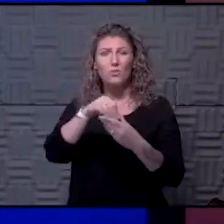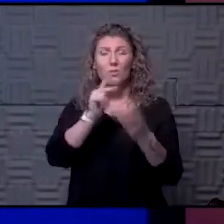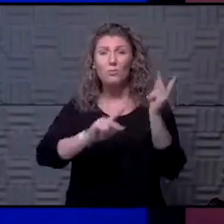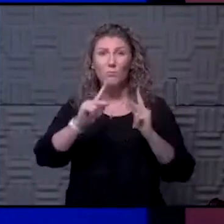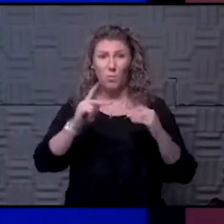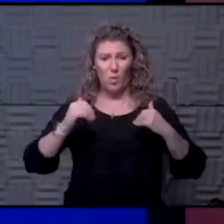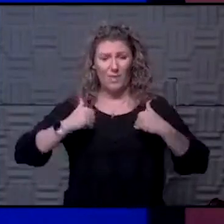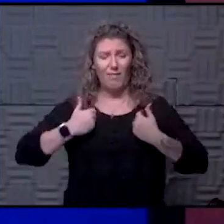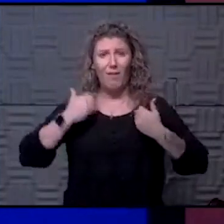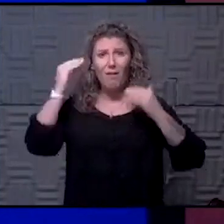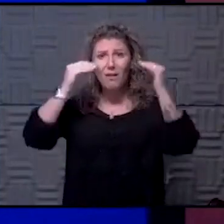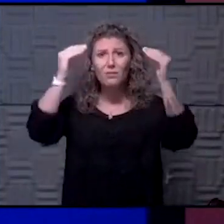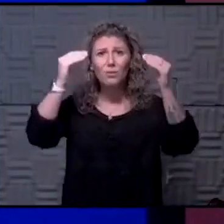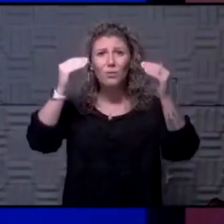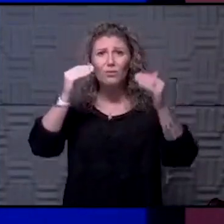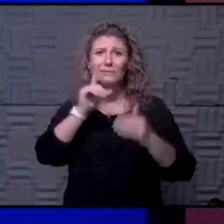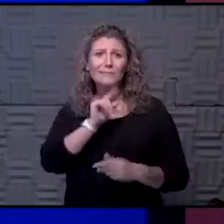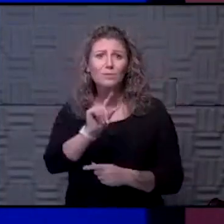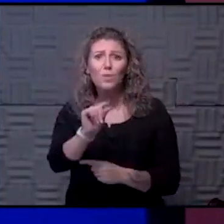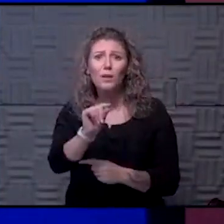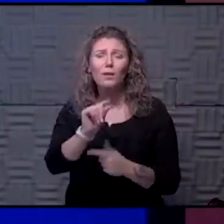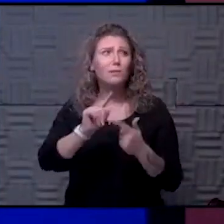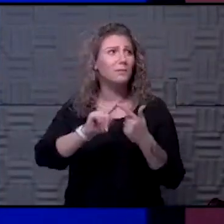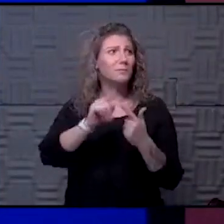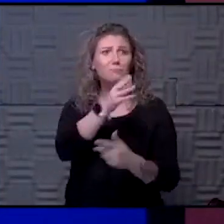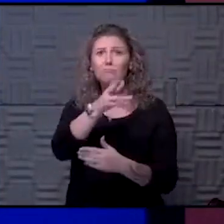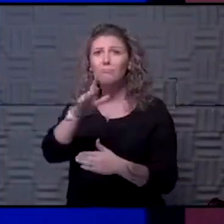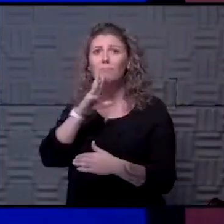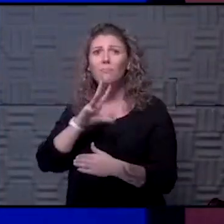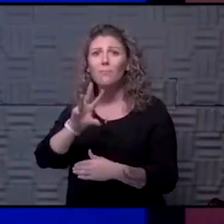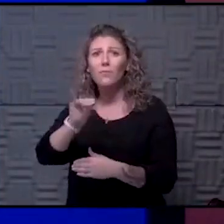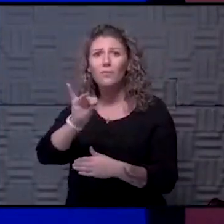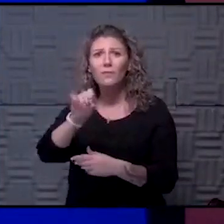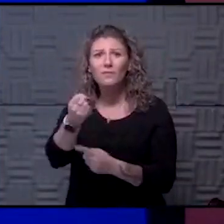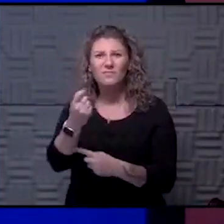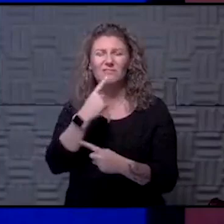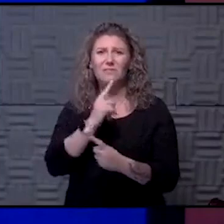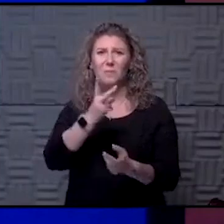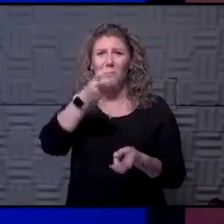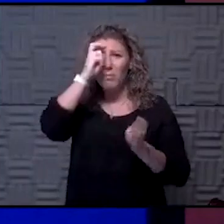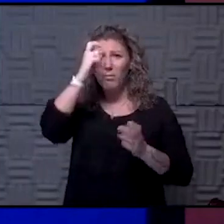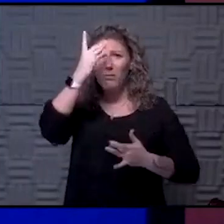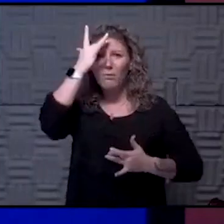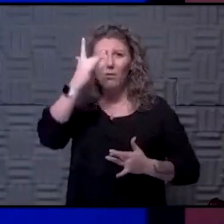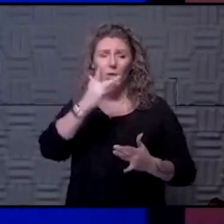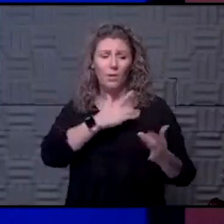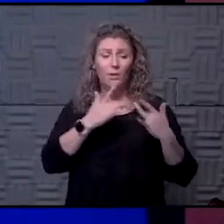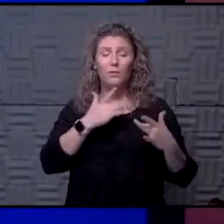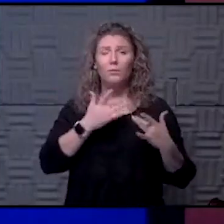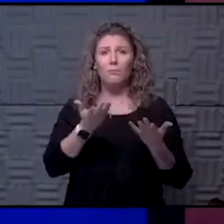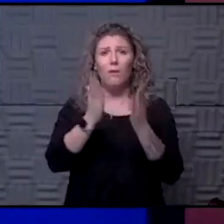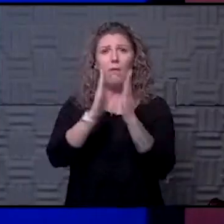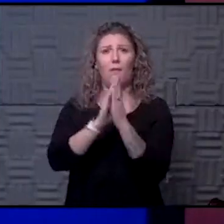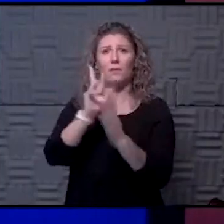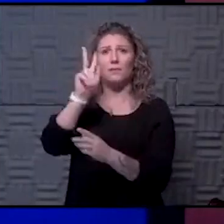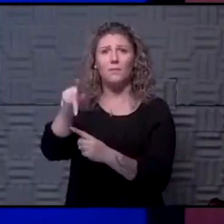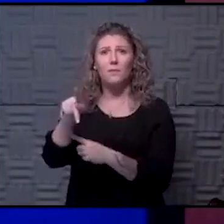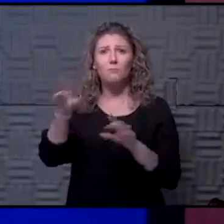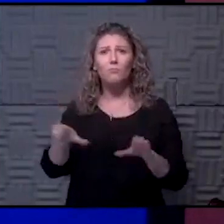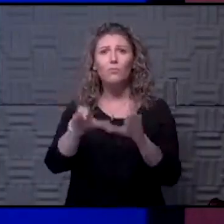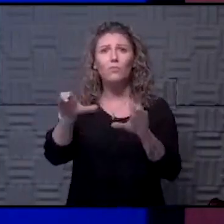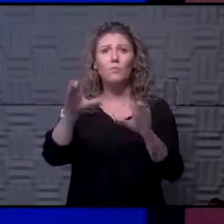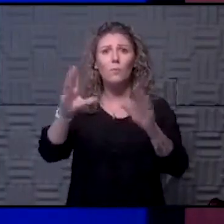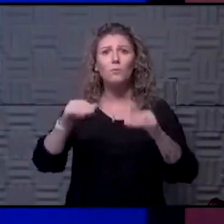younger adults, people in their 20s and 50s, and they've been quite sick. While concerning, we asked our Vice President of